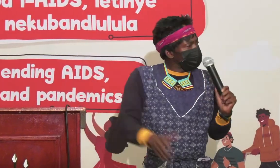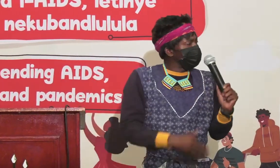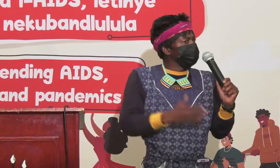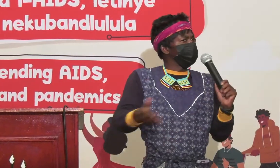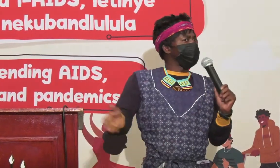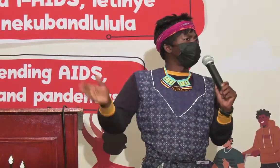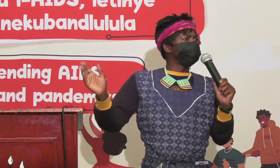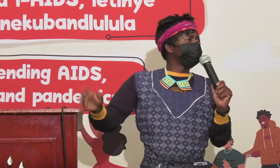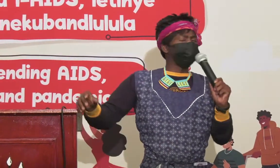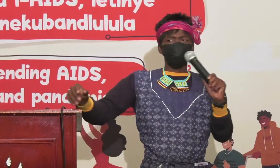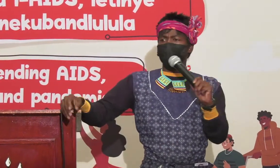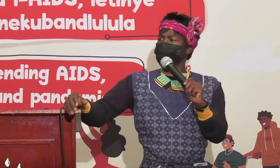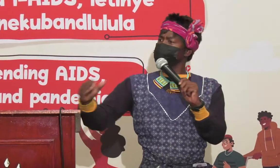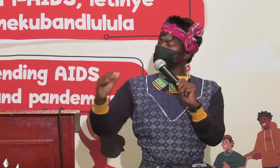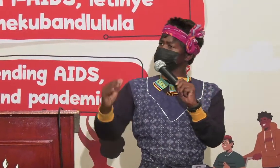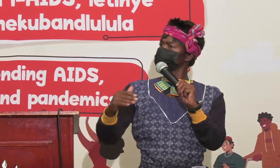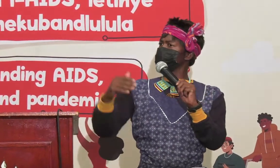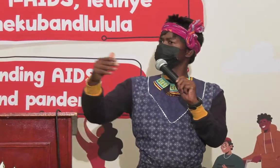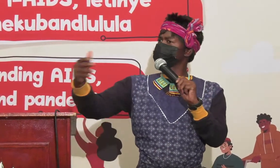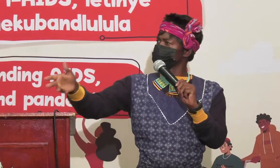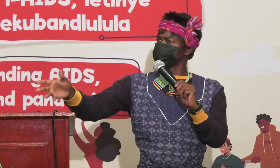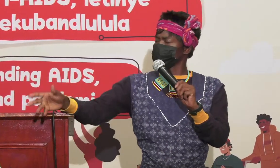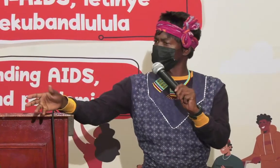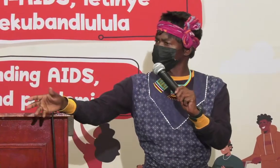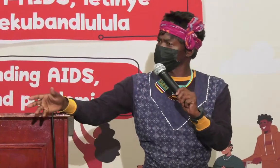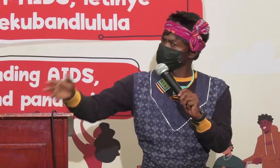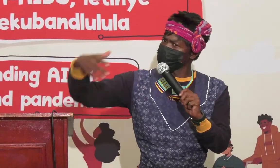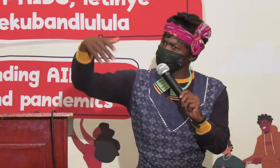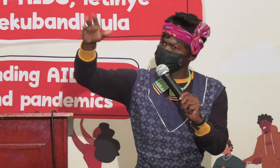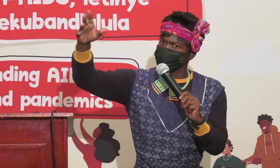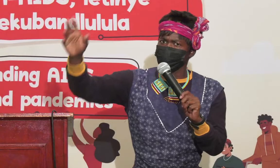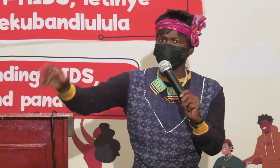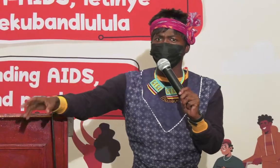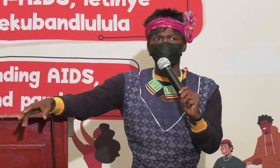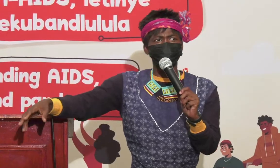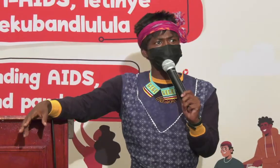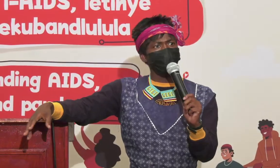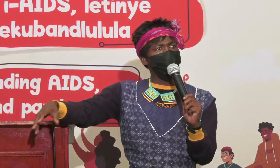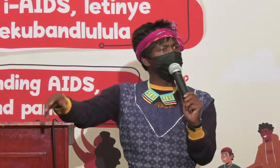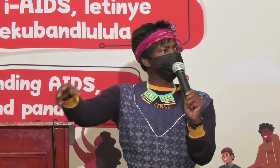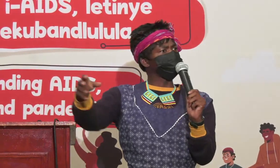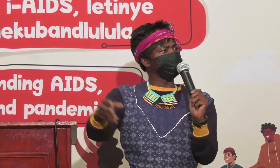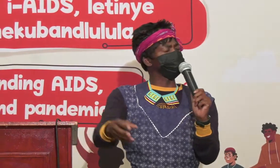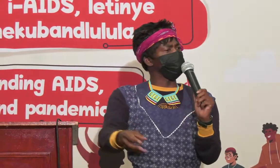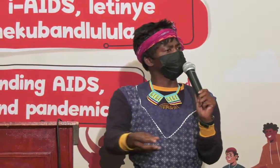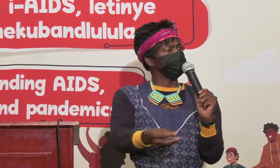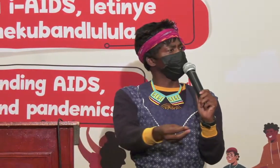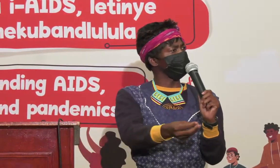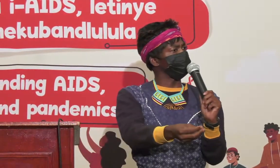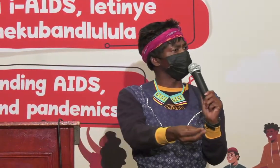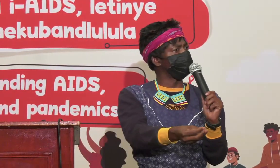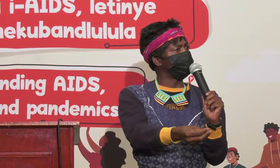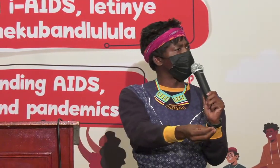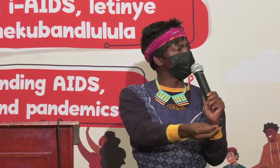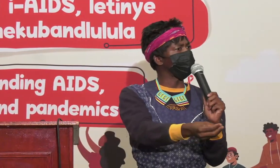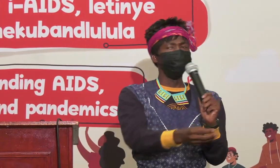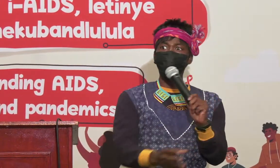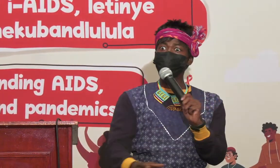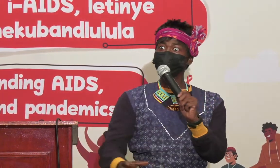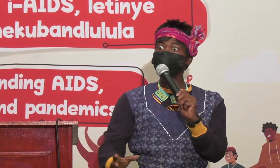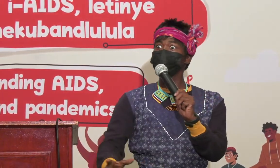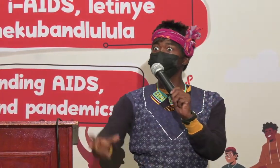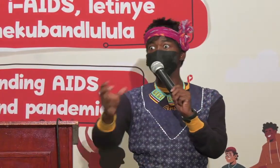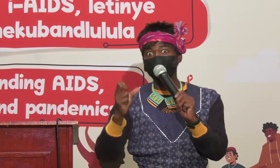Nase eBhayibhelini ke na ufunza ungaze ube ngetulu nje abantu abami kwa40 kubhekale kubo 50. Awusuka letincwadi tebantwana